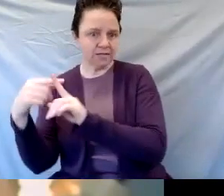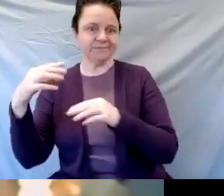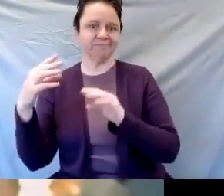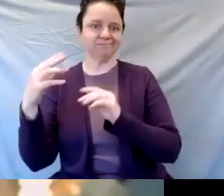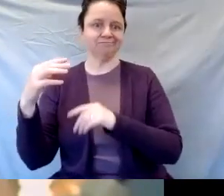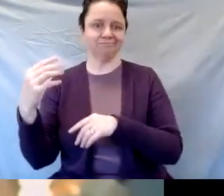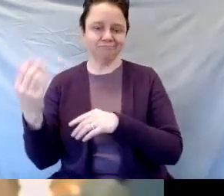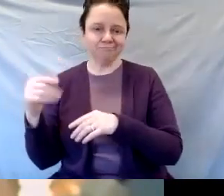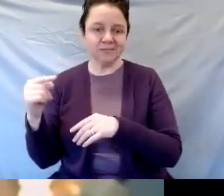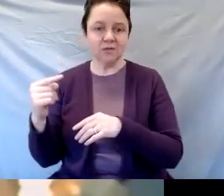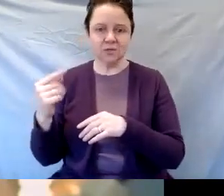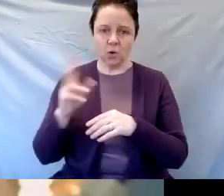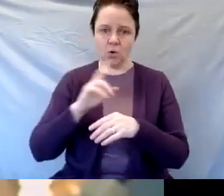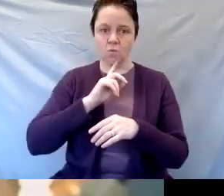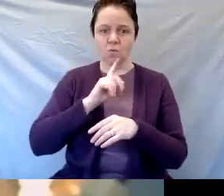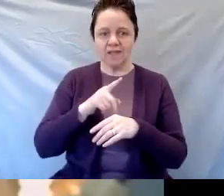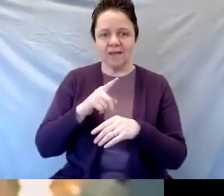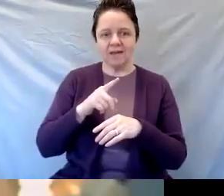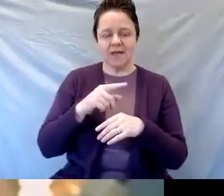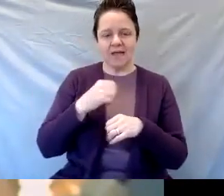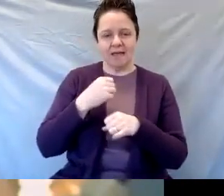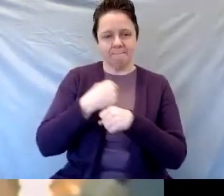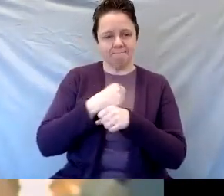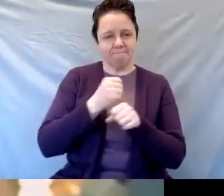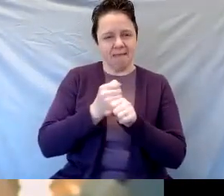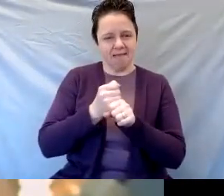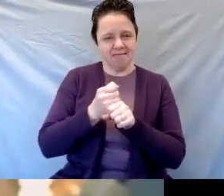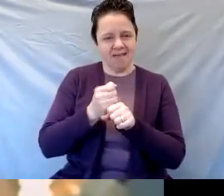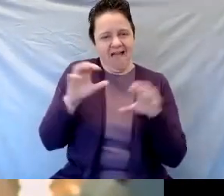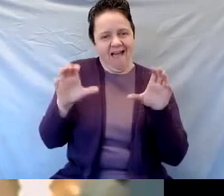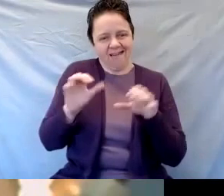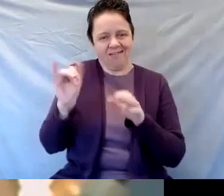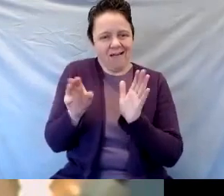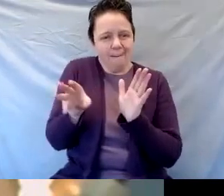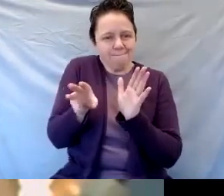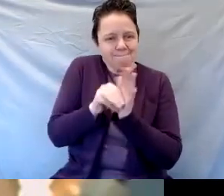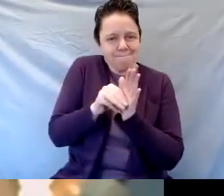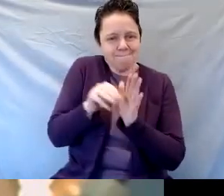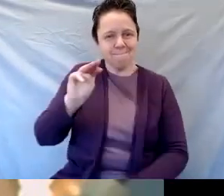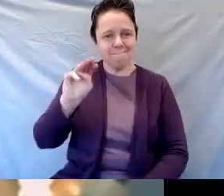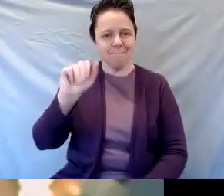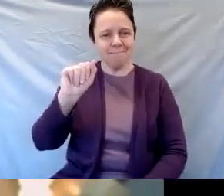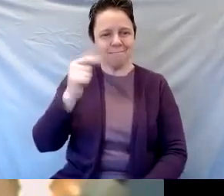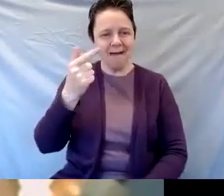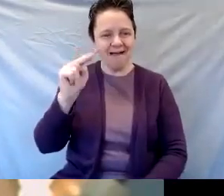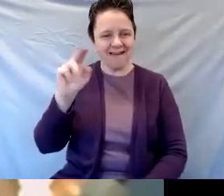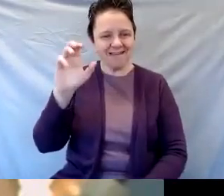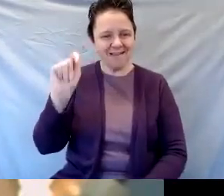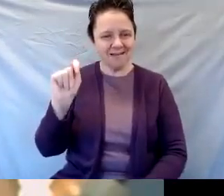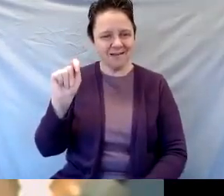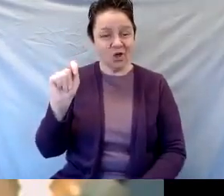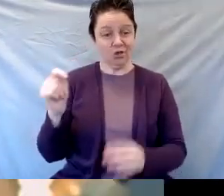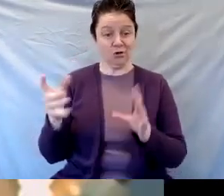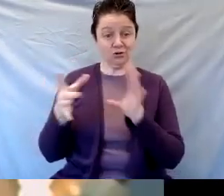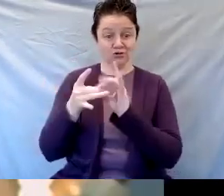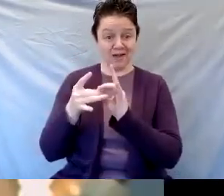is it really causes them to act like small little magnets. Water molecules are attracted to one